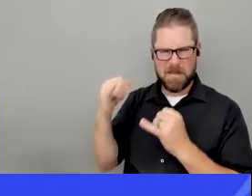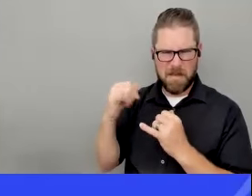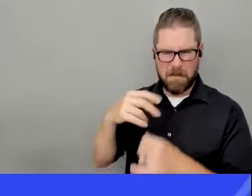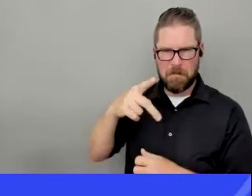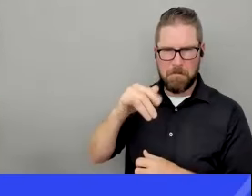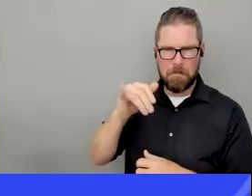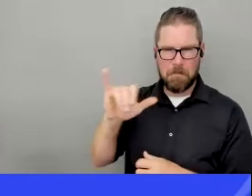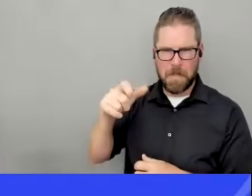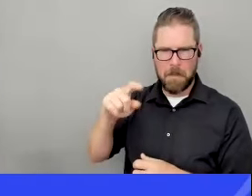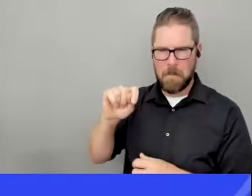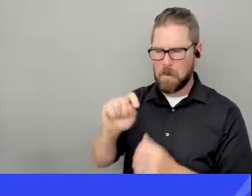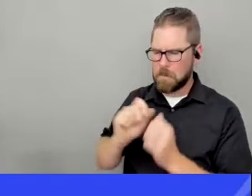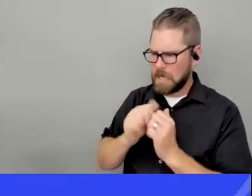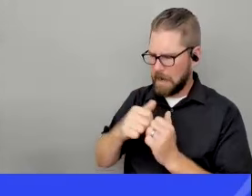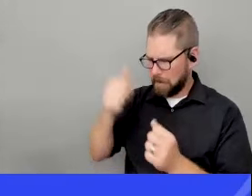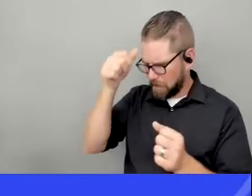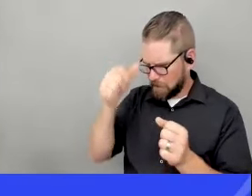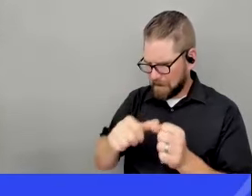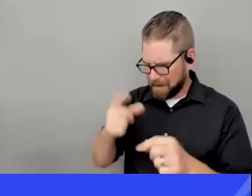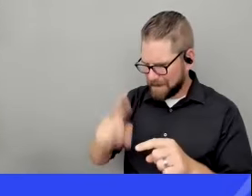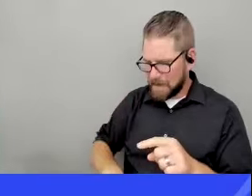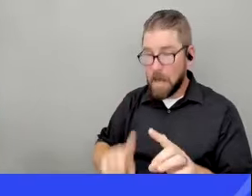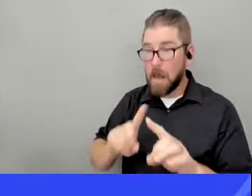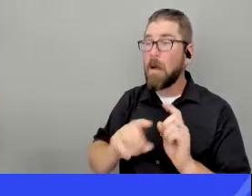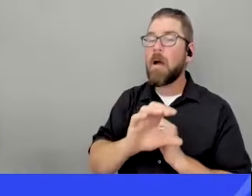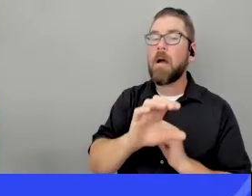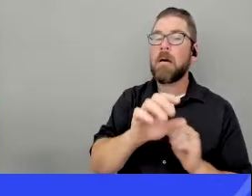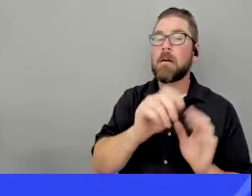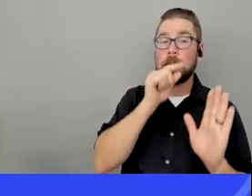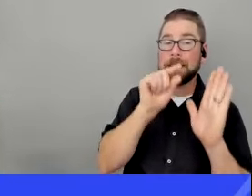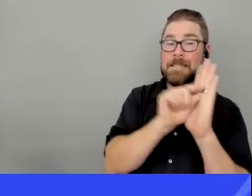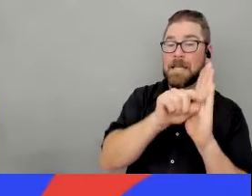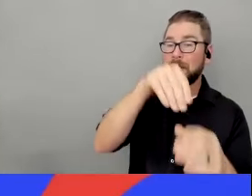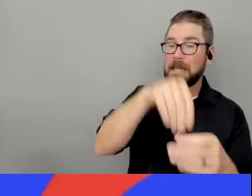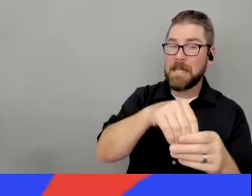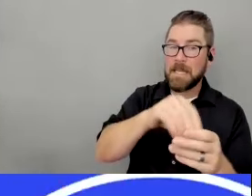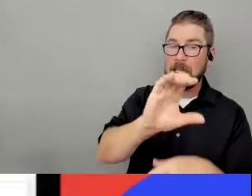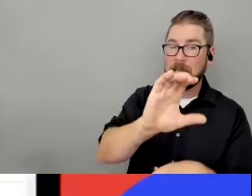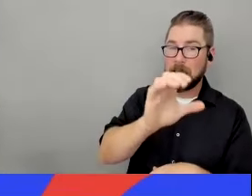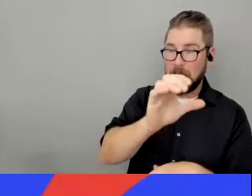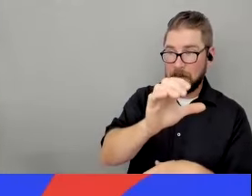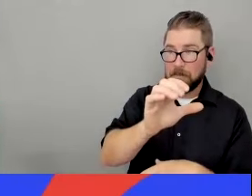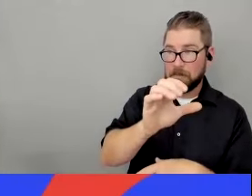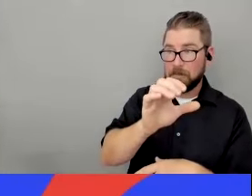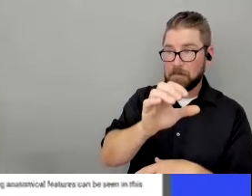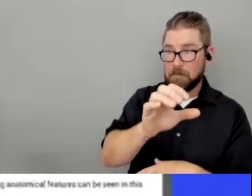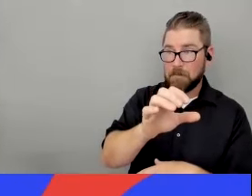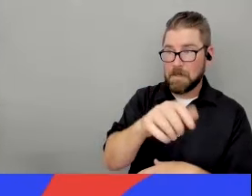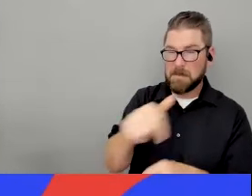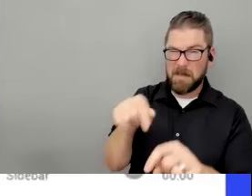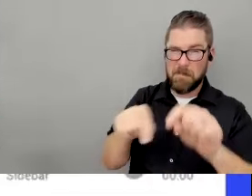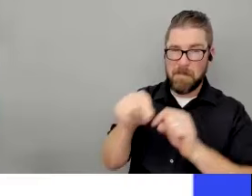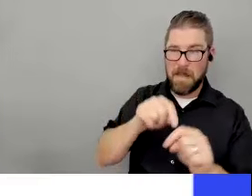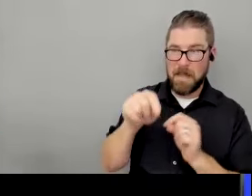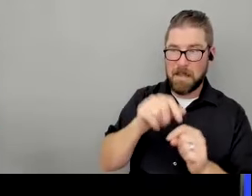remember. Go back to your assignment in Canvas. So it's that first box. In fact, I'll go backwards if I don't make anybody car sick. Close your eyes. I'll